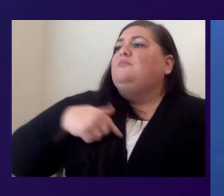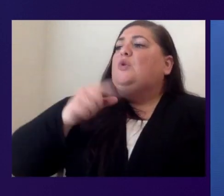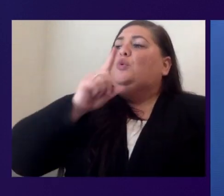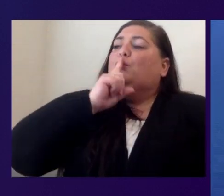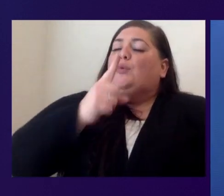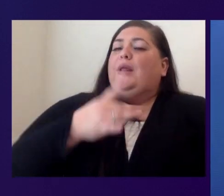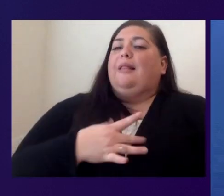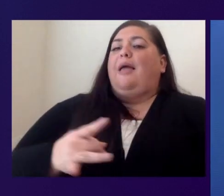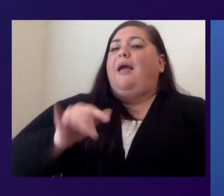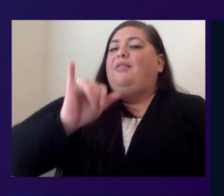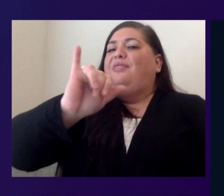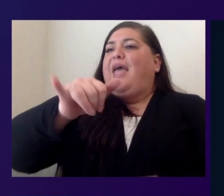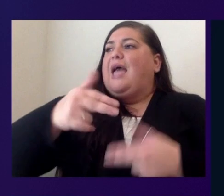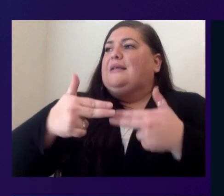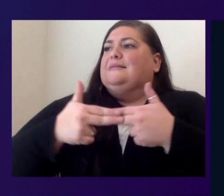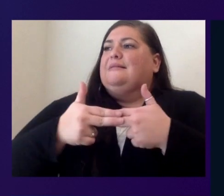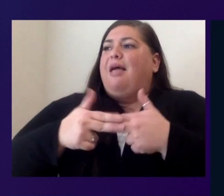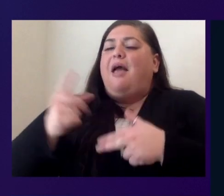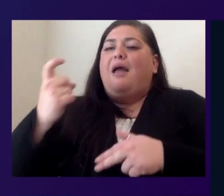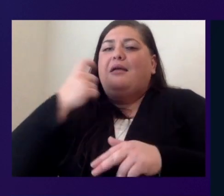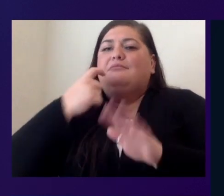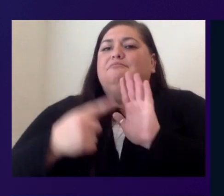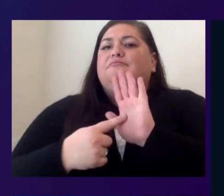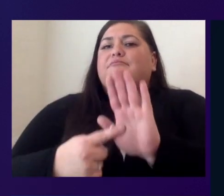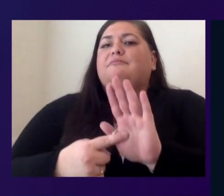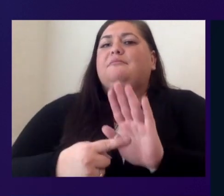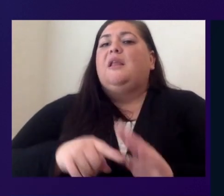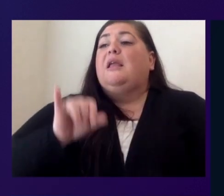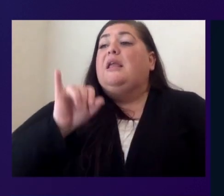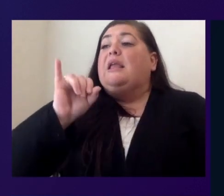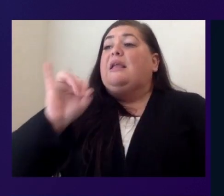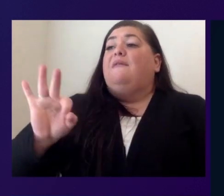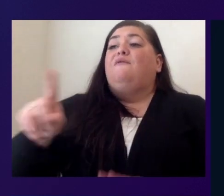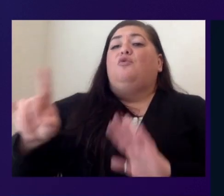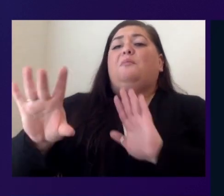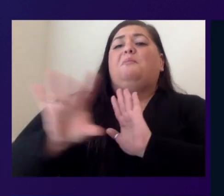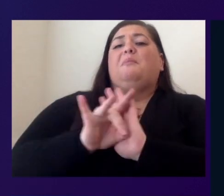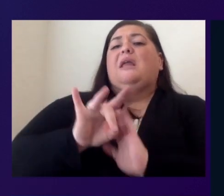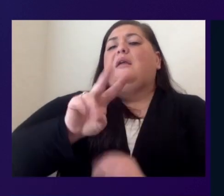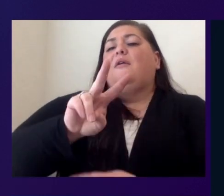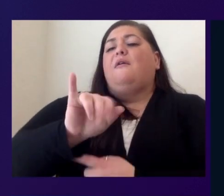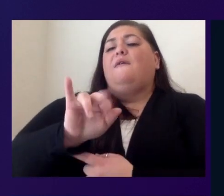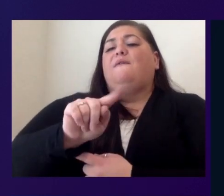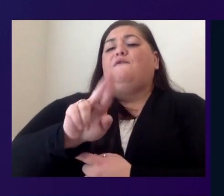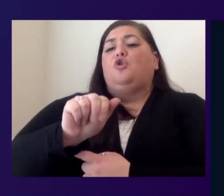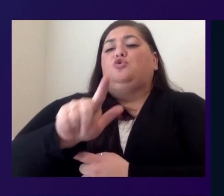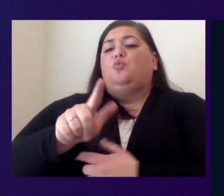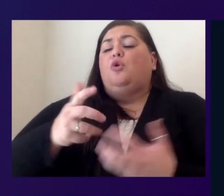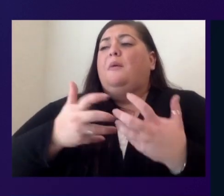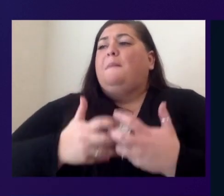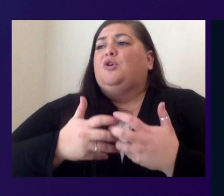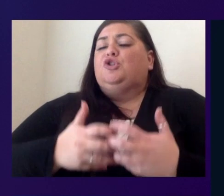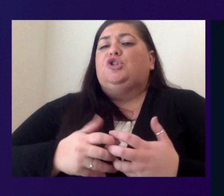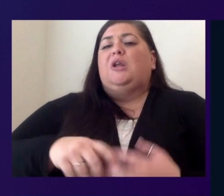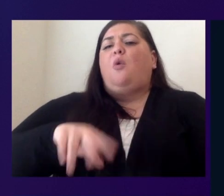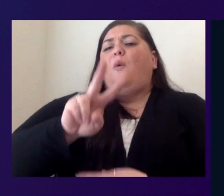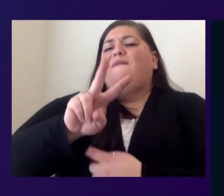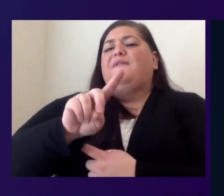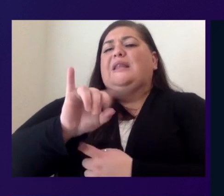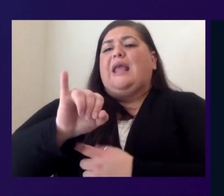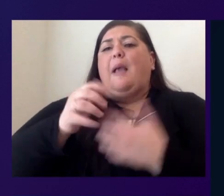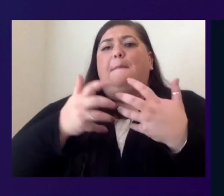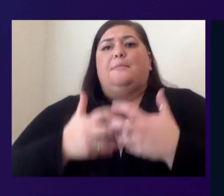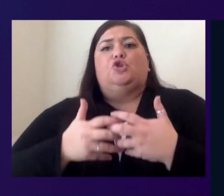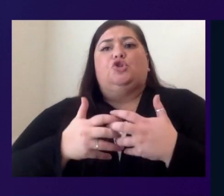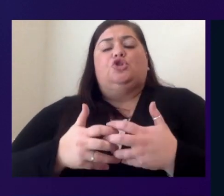lot of times when you're picking a EC2 instance or a virtual machine or now even a VDI machine, it's nice to maybe choose